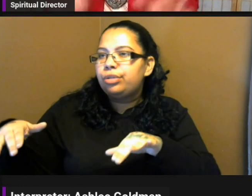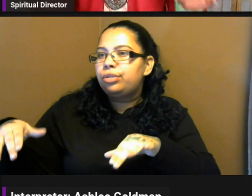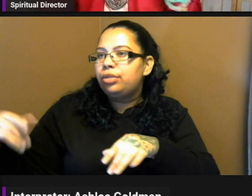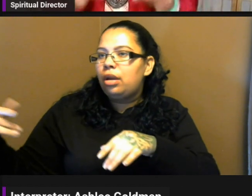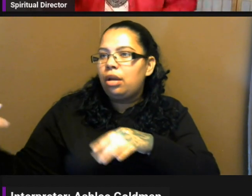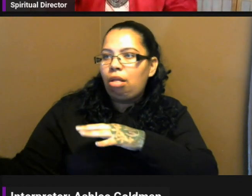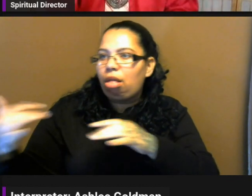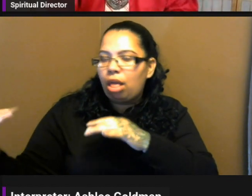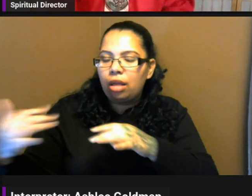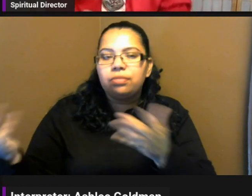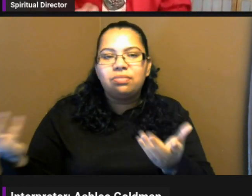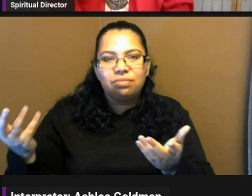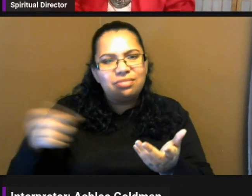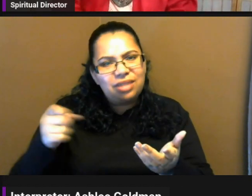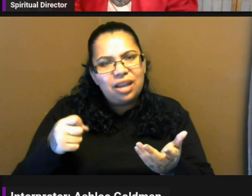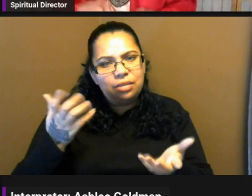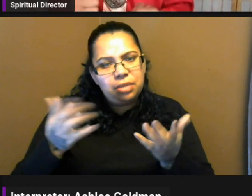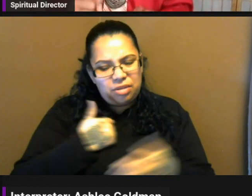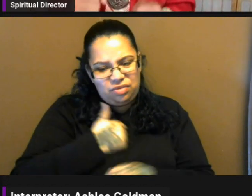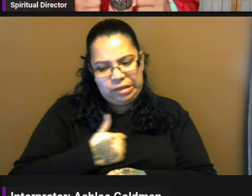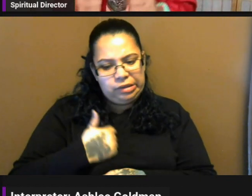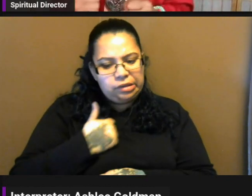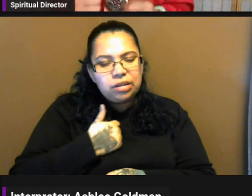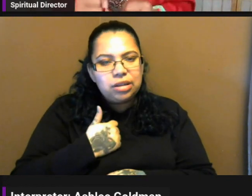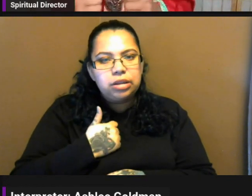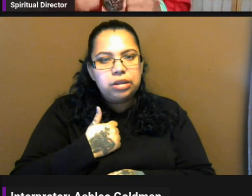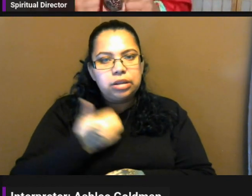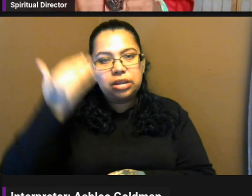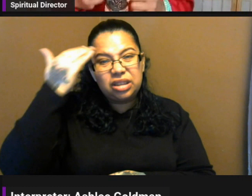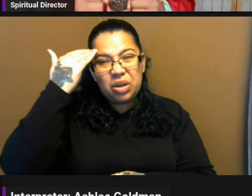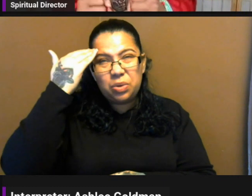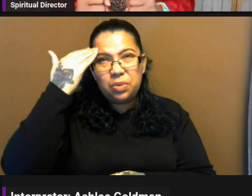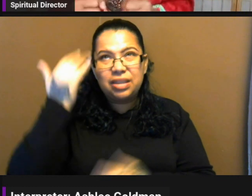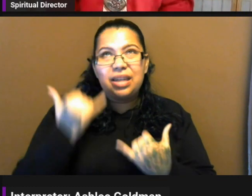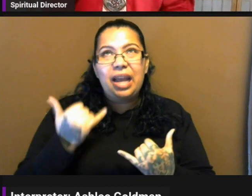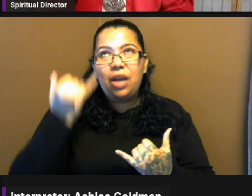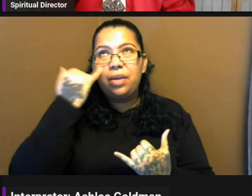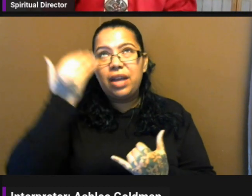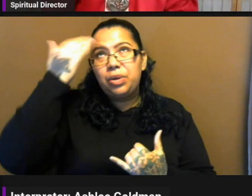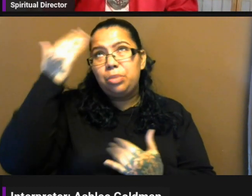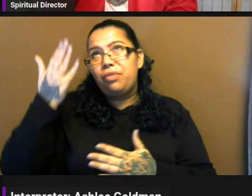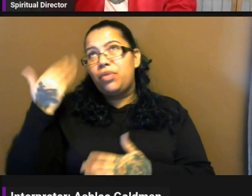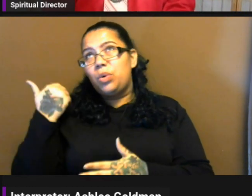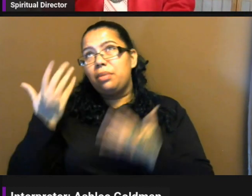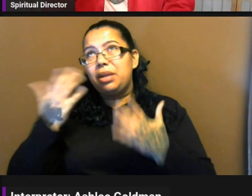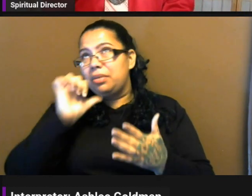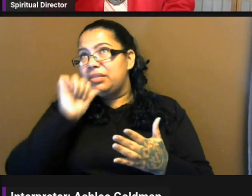Yes, we may regret ah, knowing now what if I could have, yes.